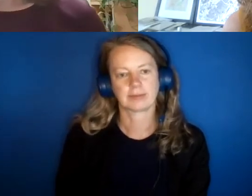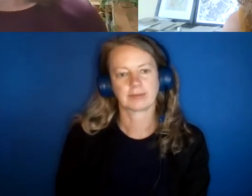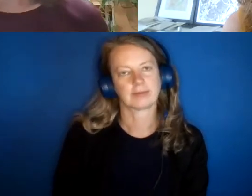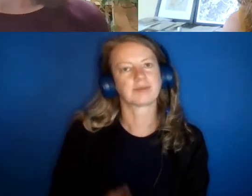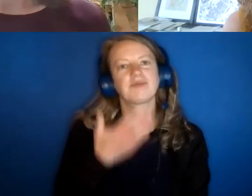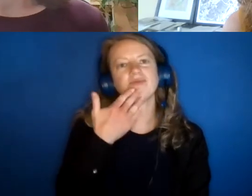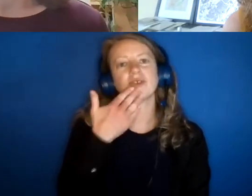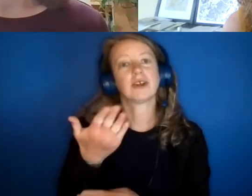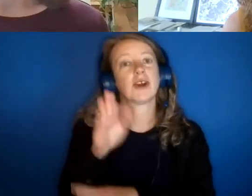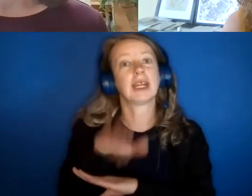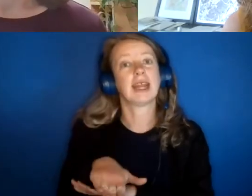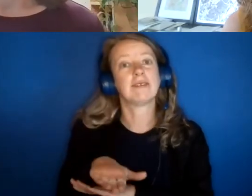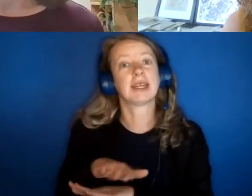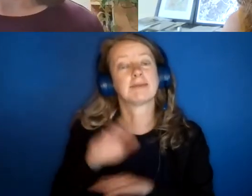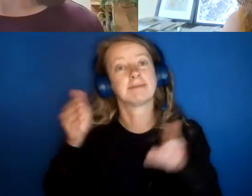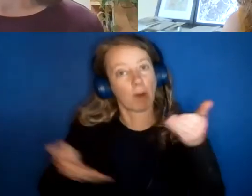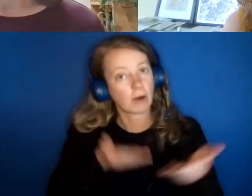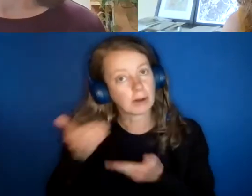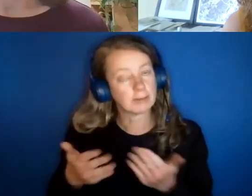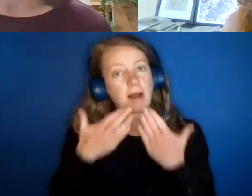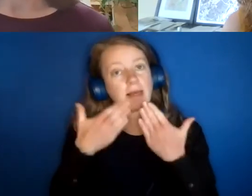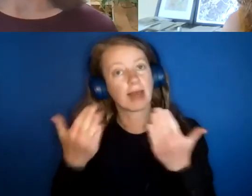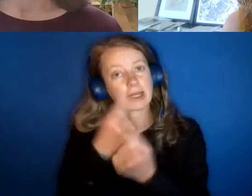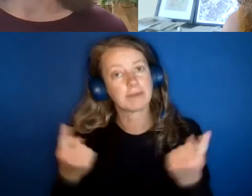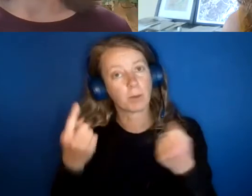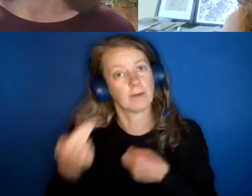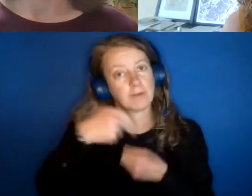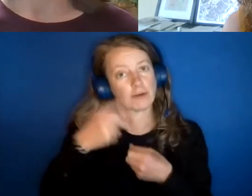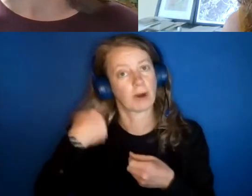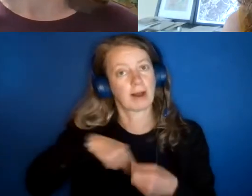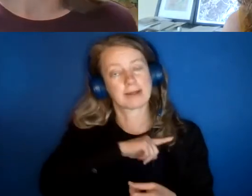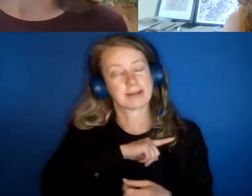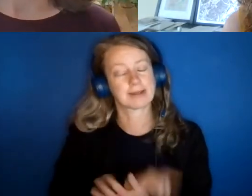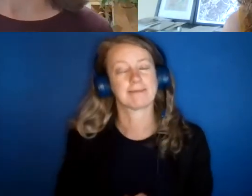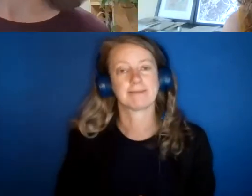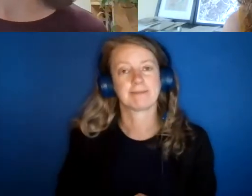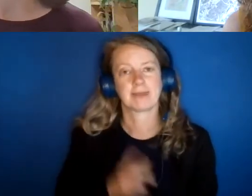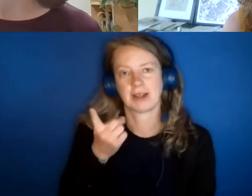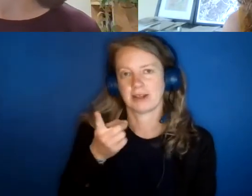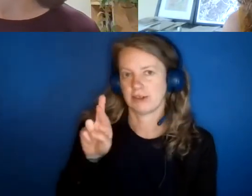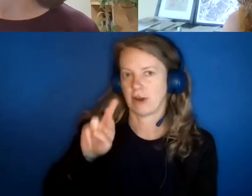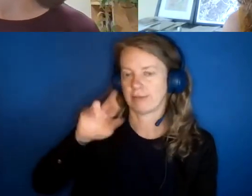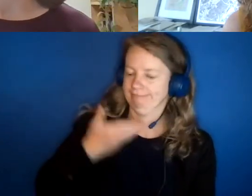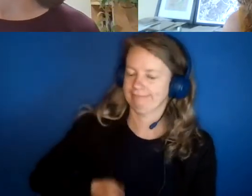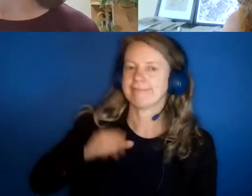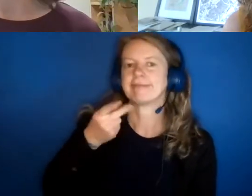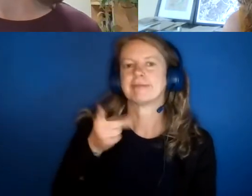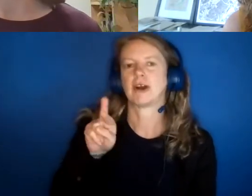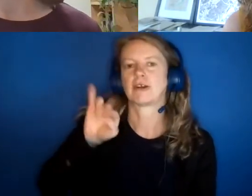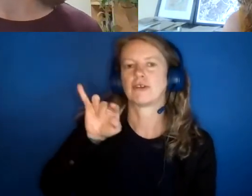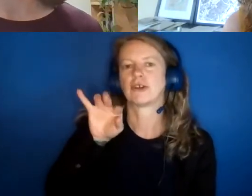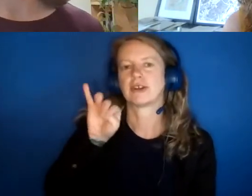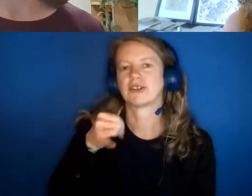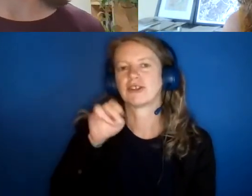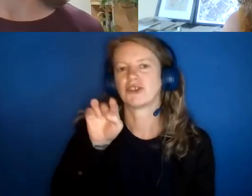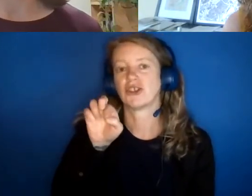Good evening. Welcome and thanks to everyone for tuning in. I'm Dr. Jennifer Mullendore, the Medical Director for Buncombe County